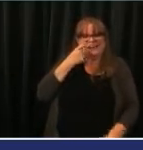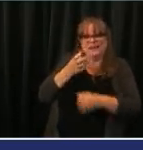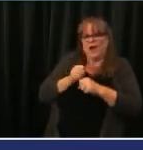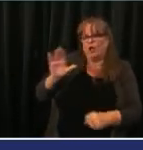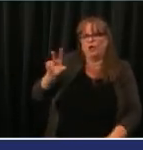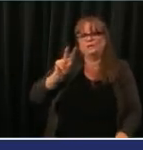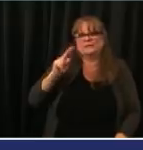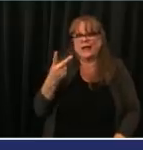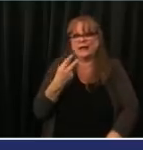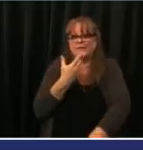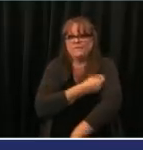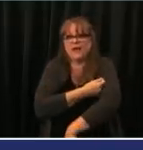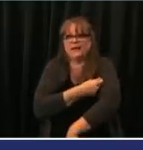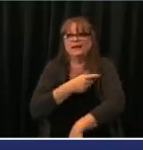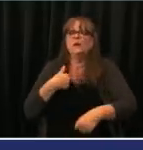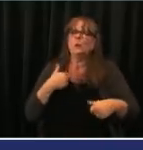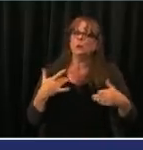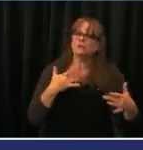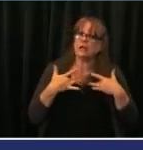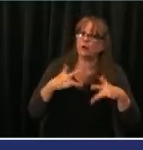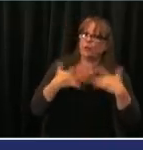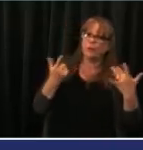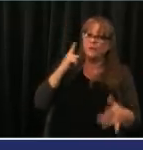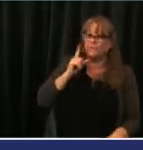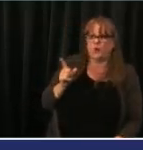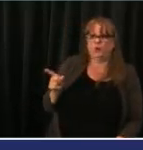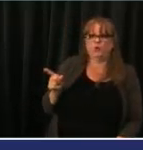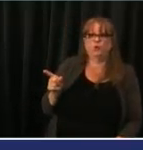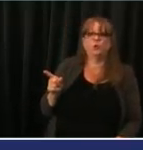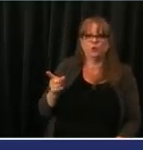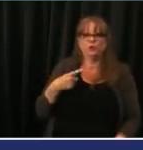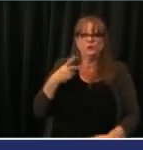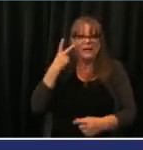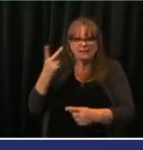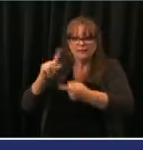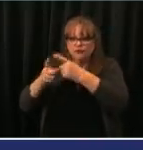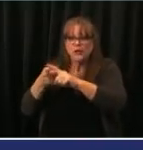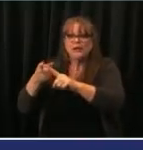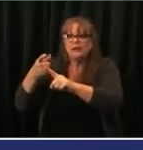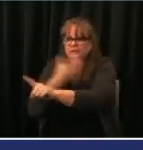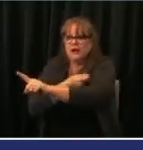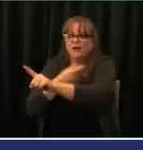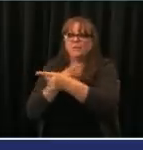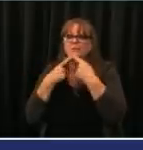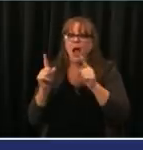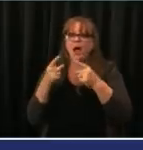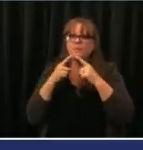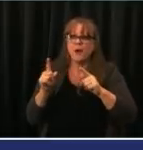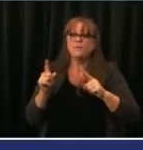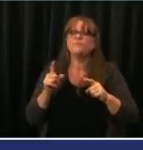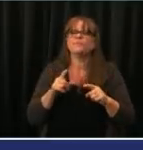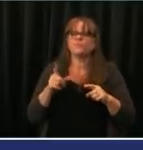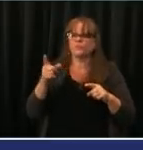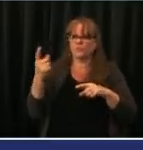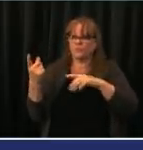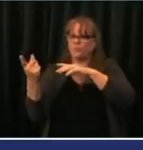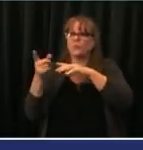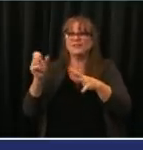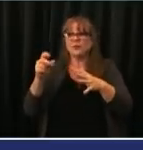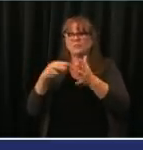within a couple weeks she'll be able to visit and see her friends and really end the social isolation that's made it very,